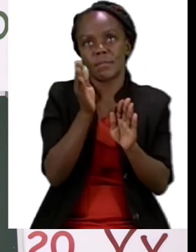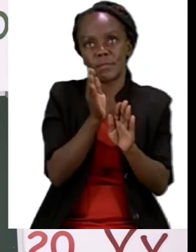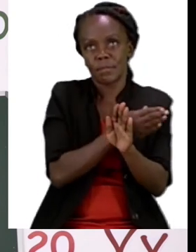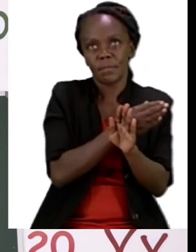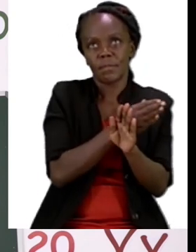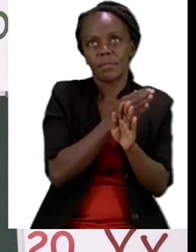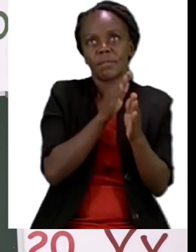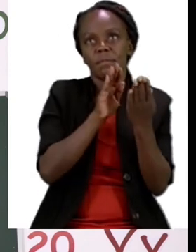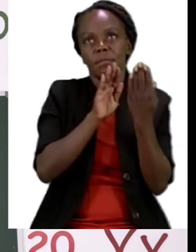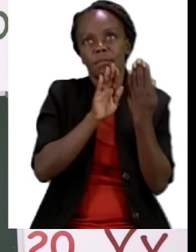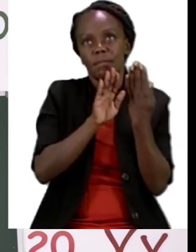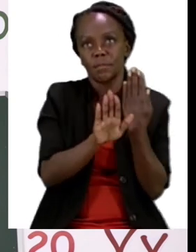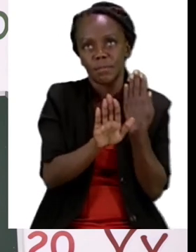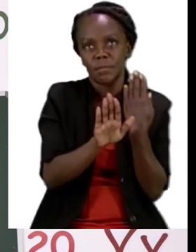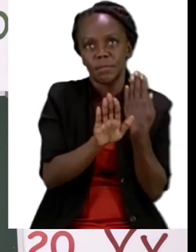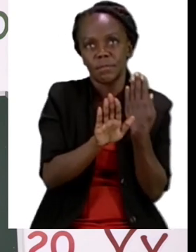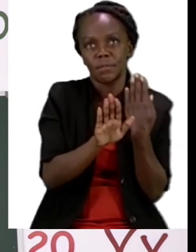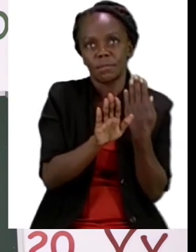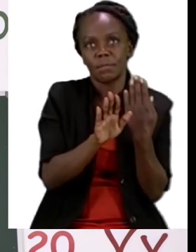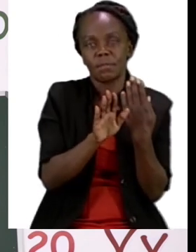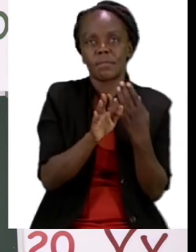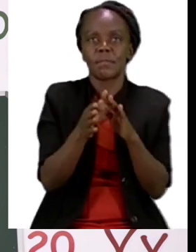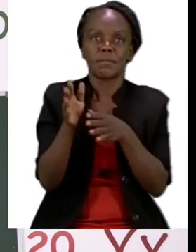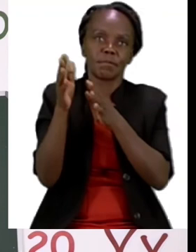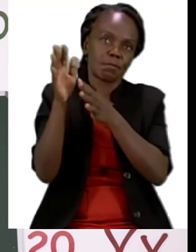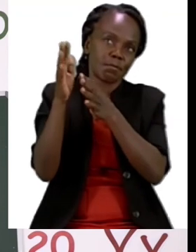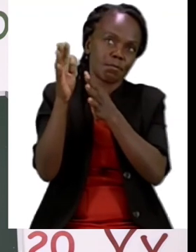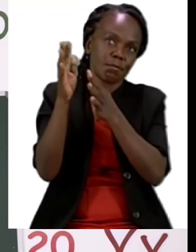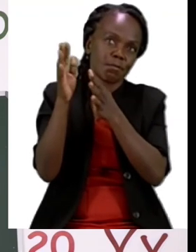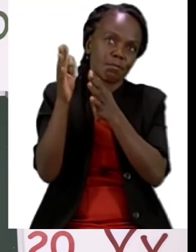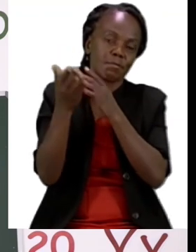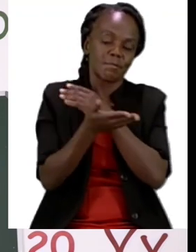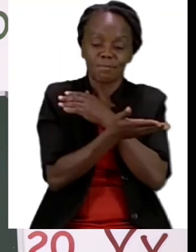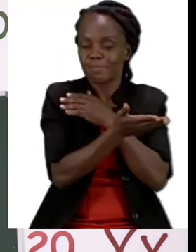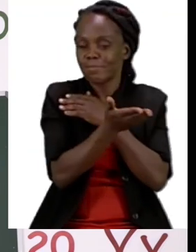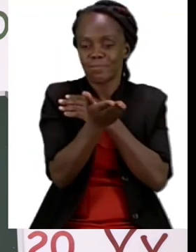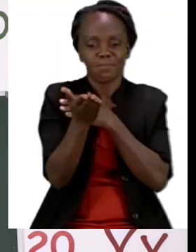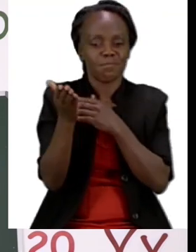stay away. Yay!